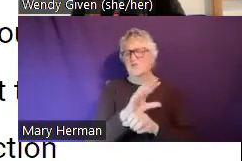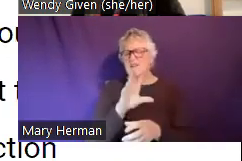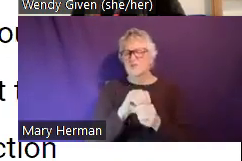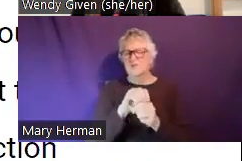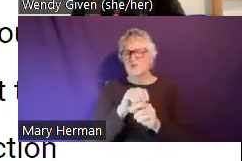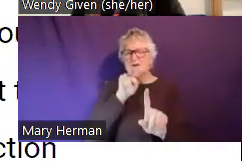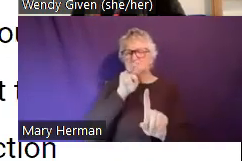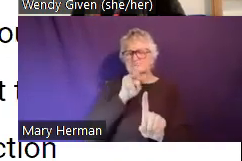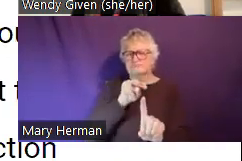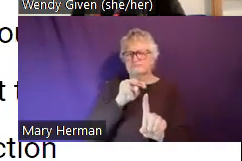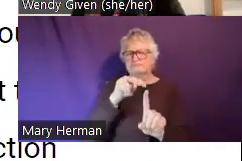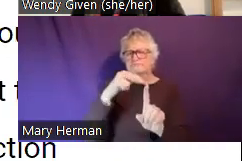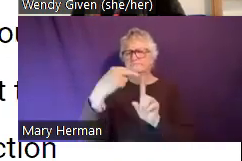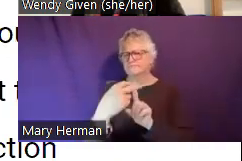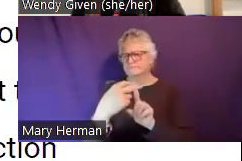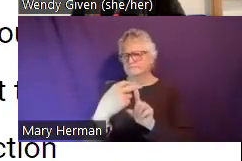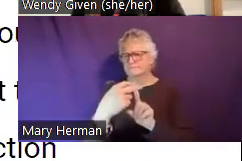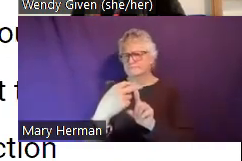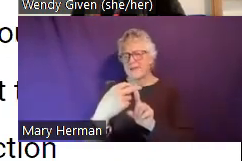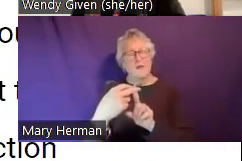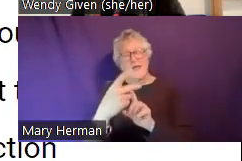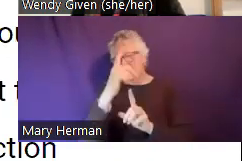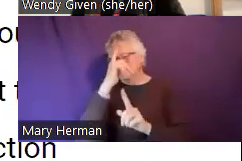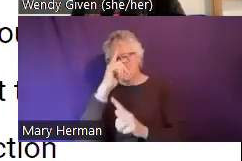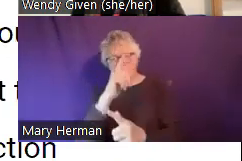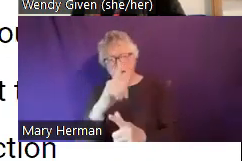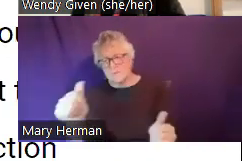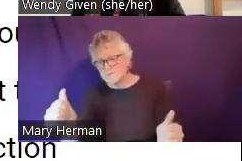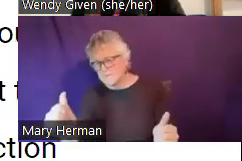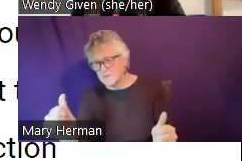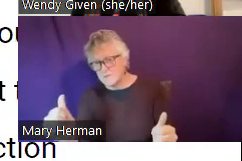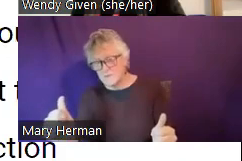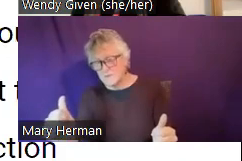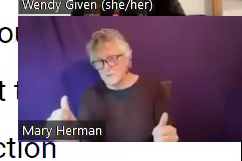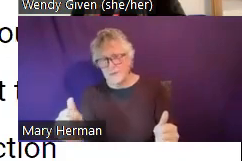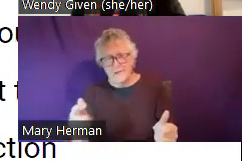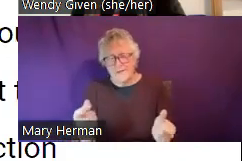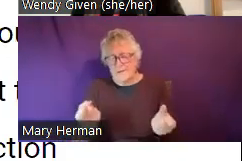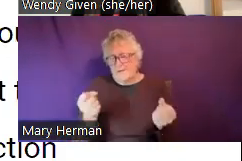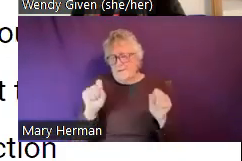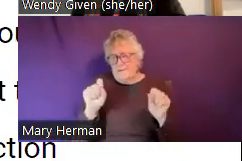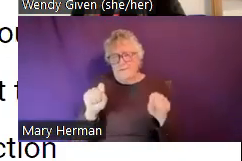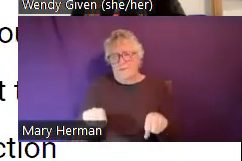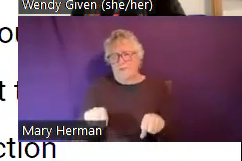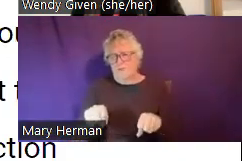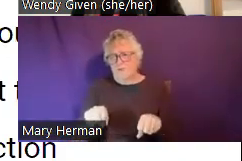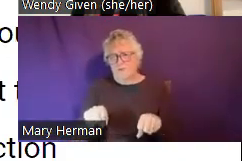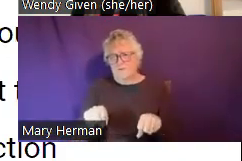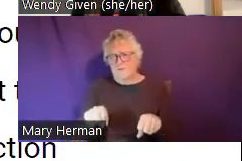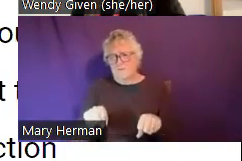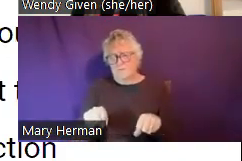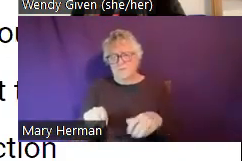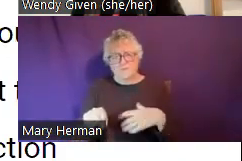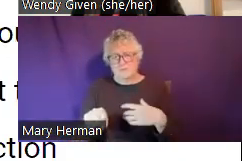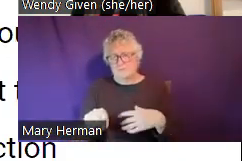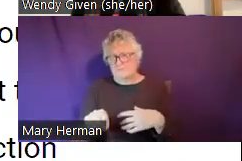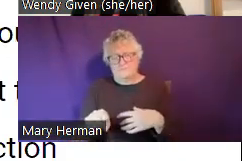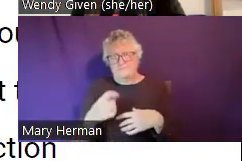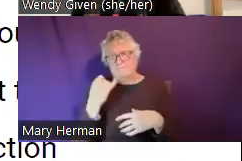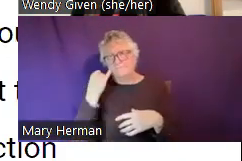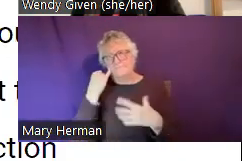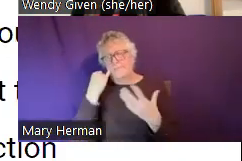really it's up to you. I mean, you could, of course, you know, use 4 images for one